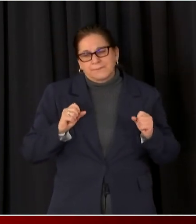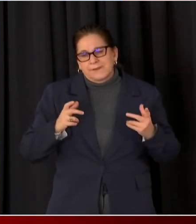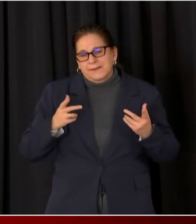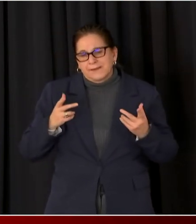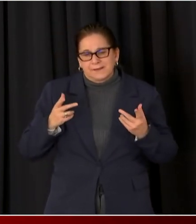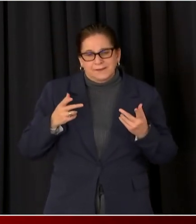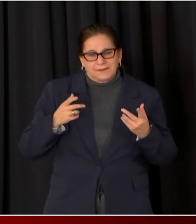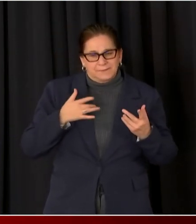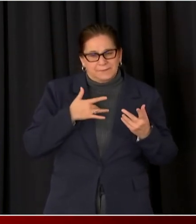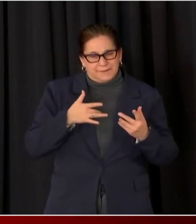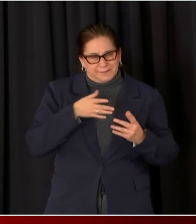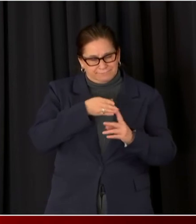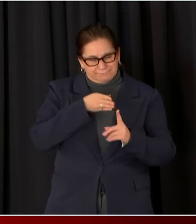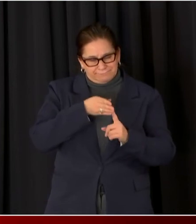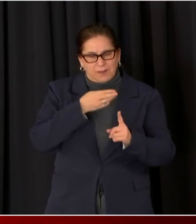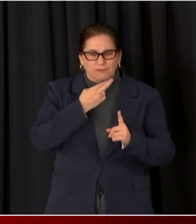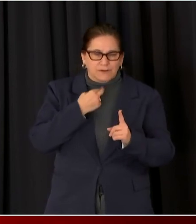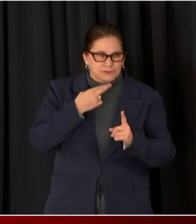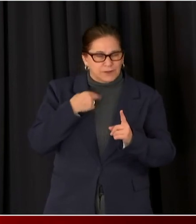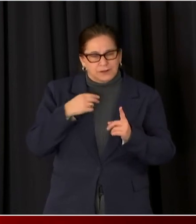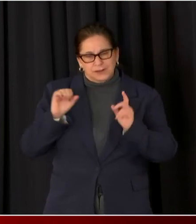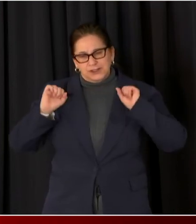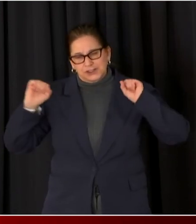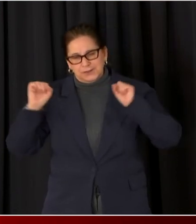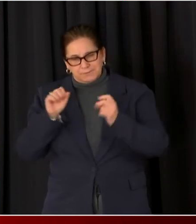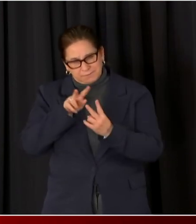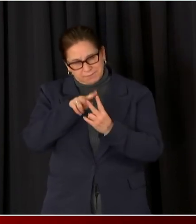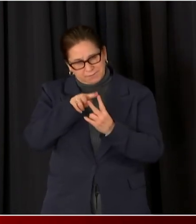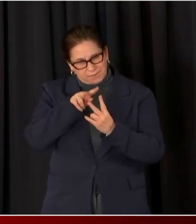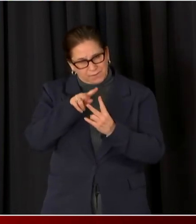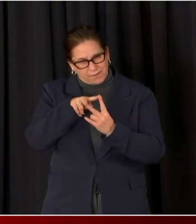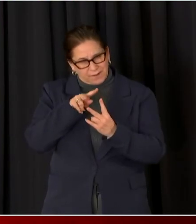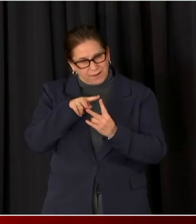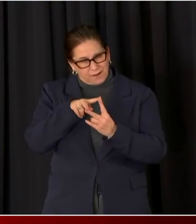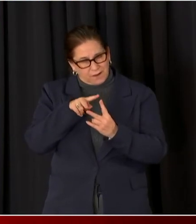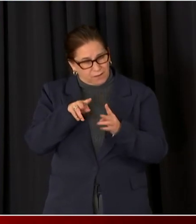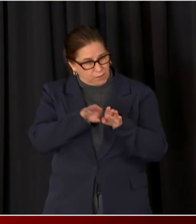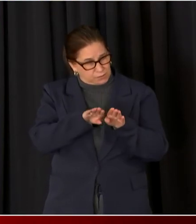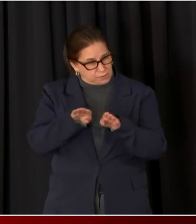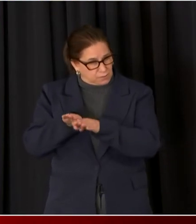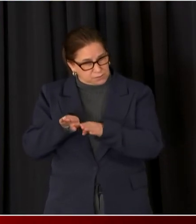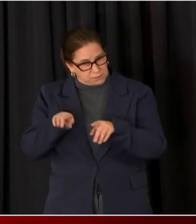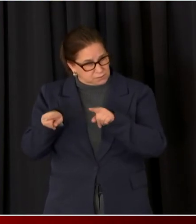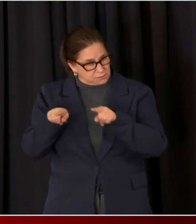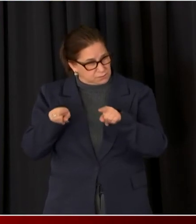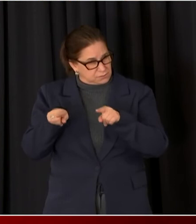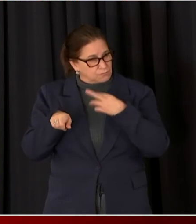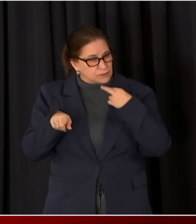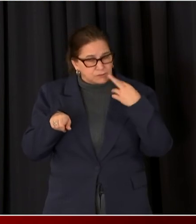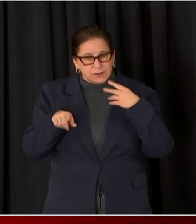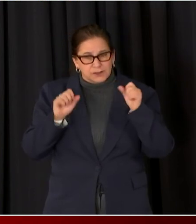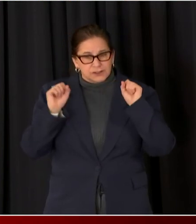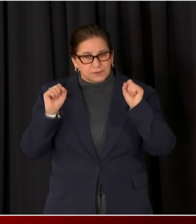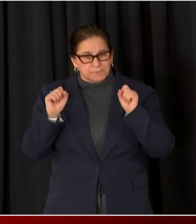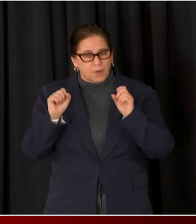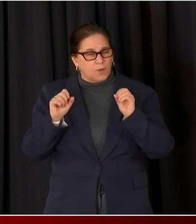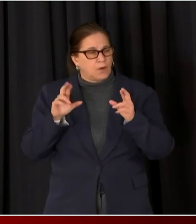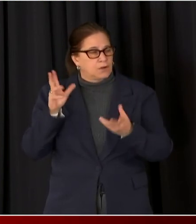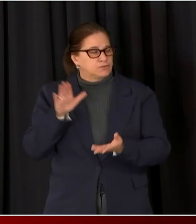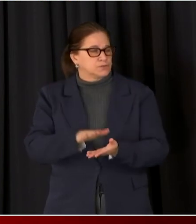dining or moving quicker to reduce restaurant capacity? So fewer than